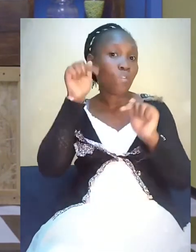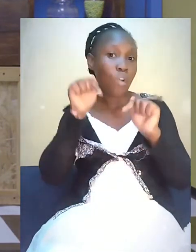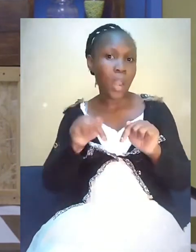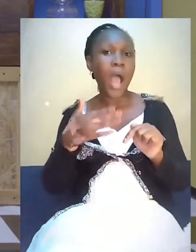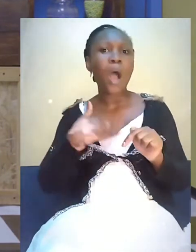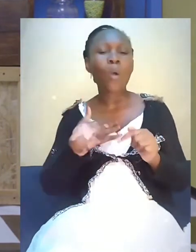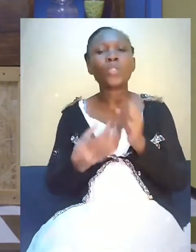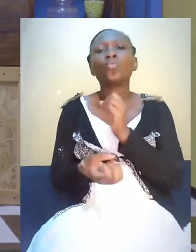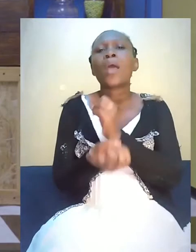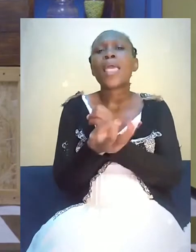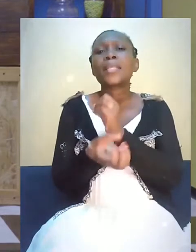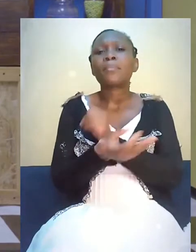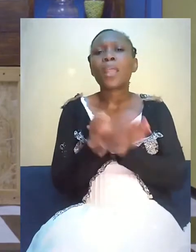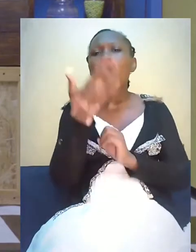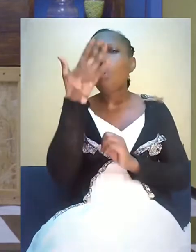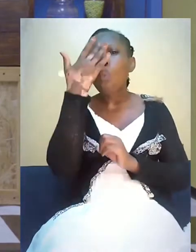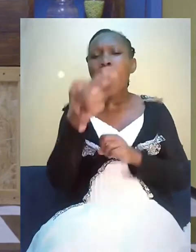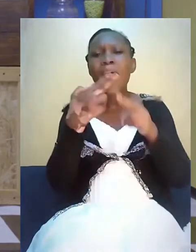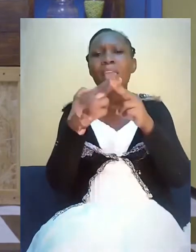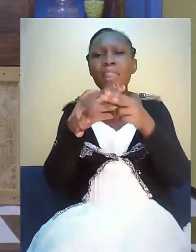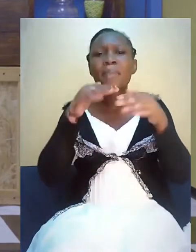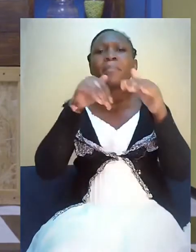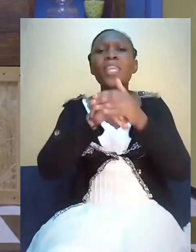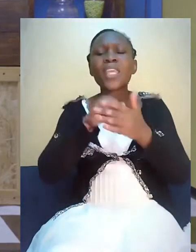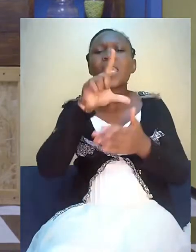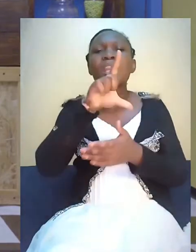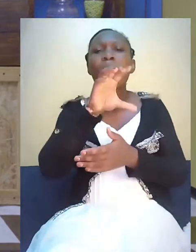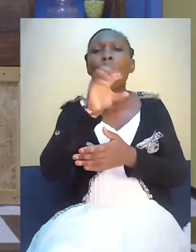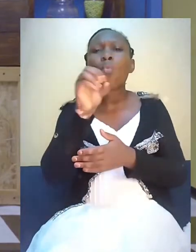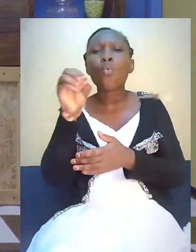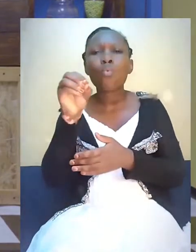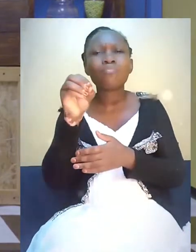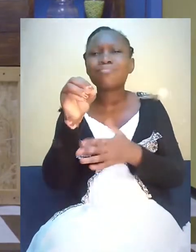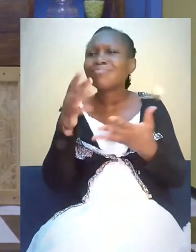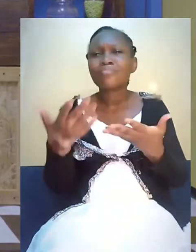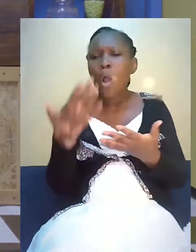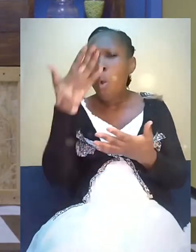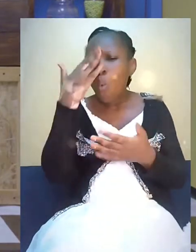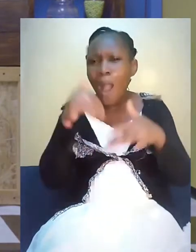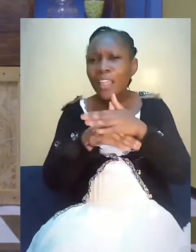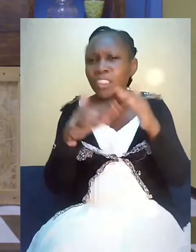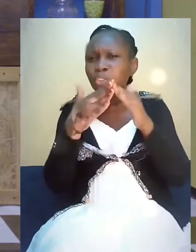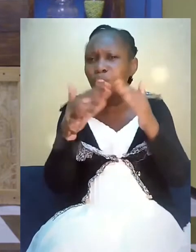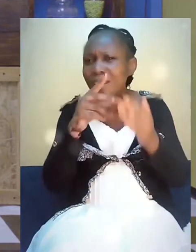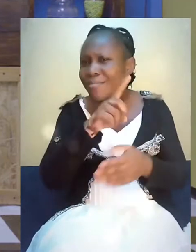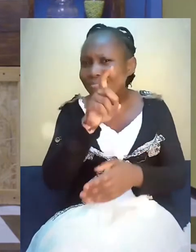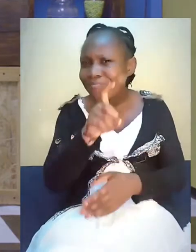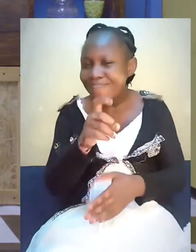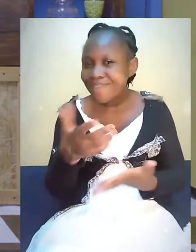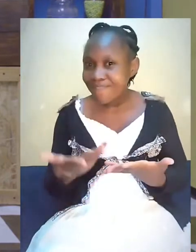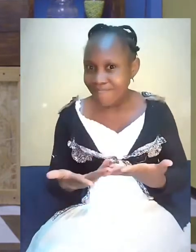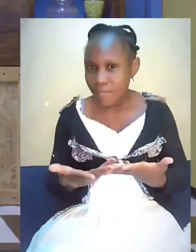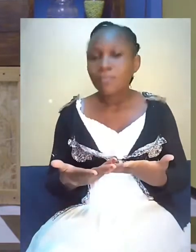why In the Loo? Why is it important? Why do I choose? Why In the Loo? Yeah? So without further ado, let's